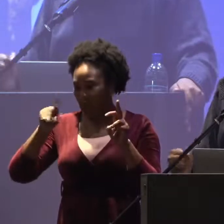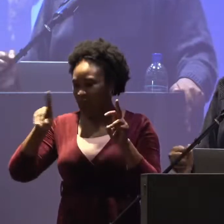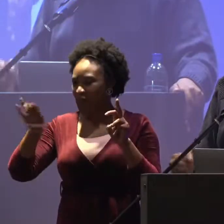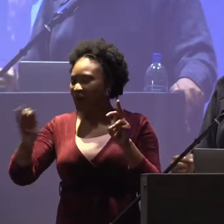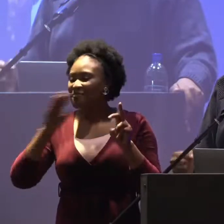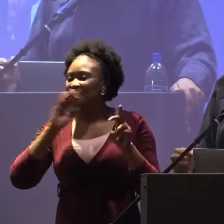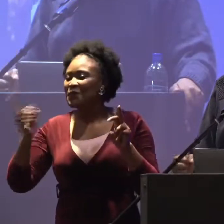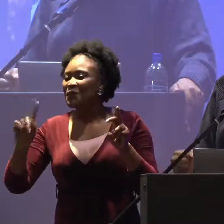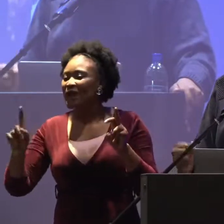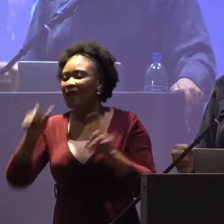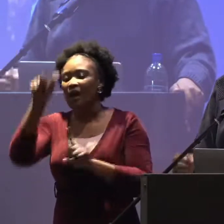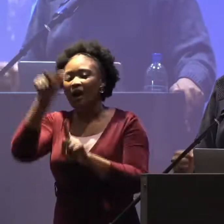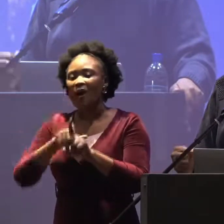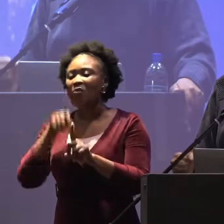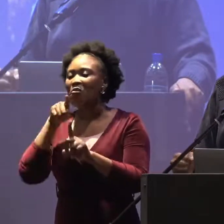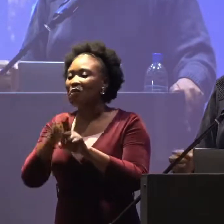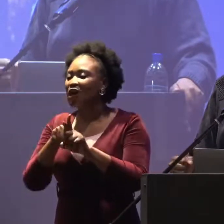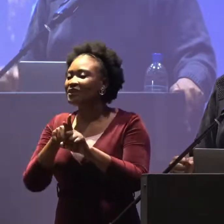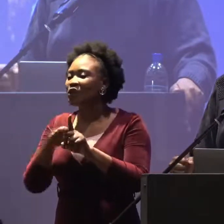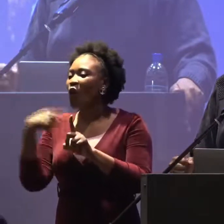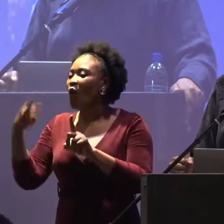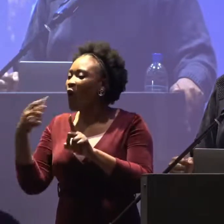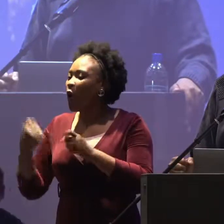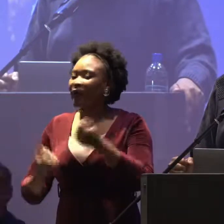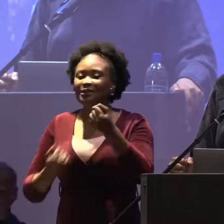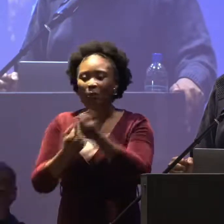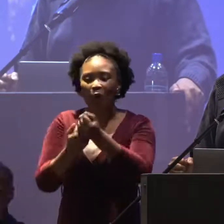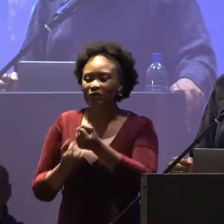is someone who will cut your back even in your absence.